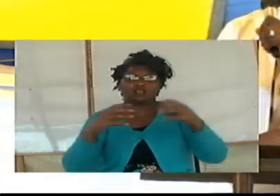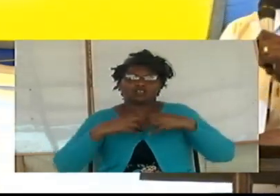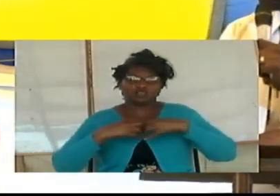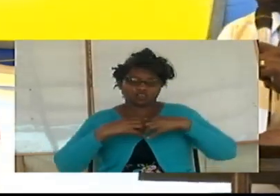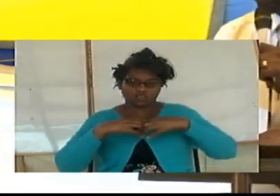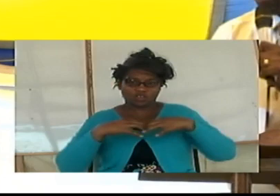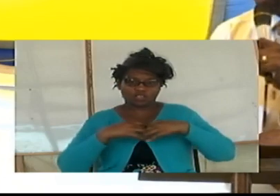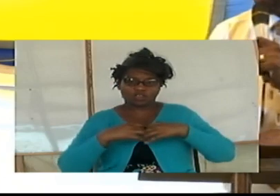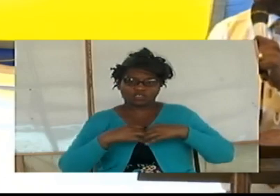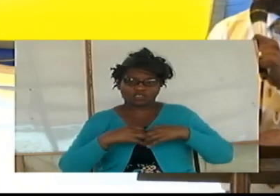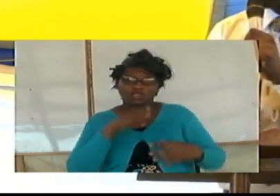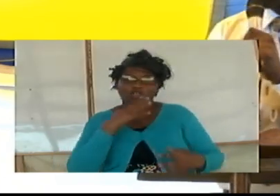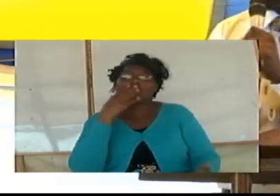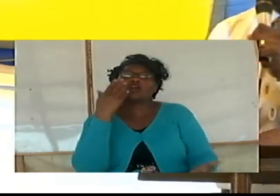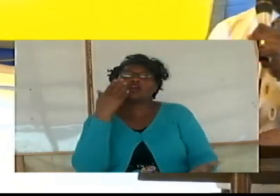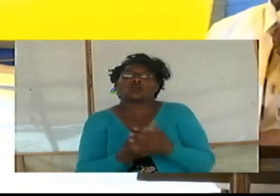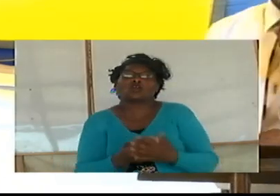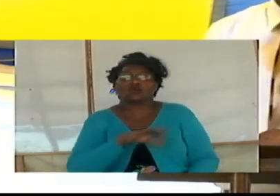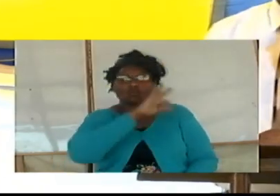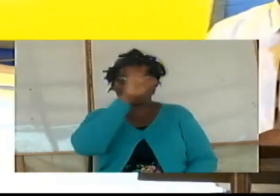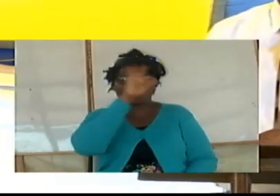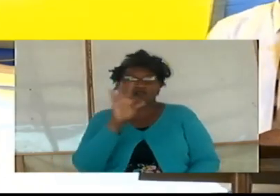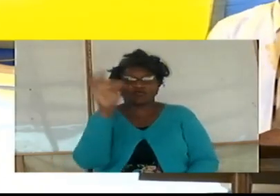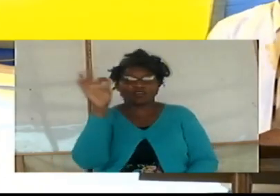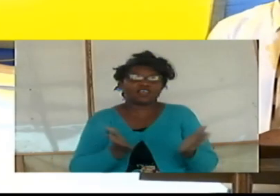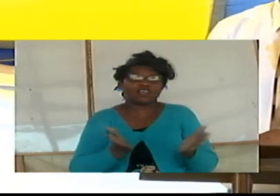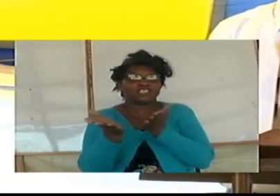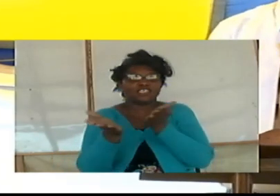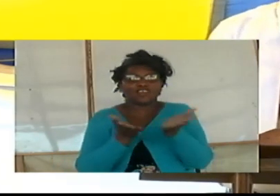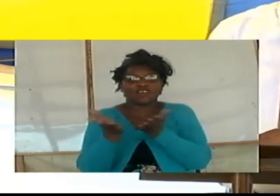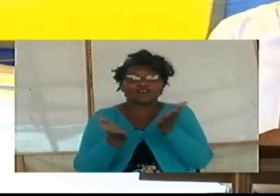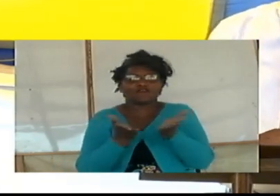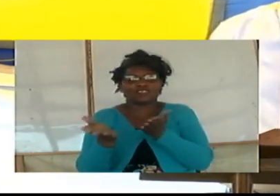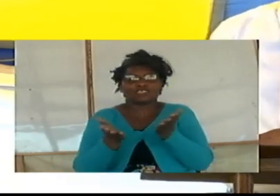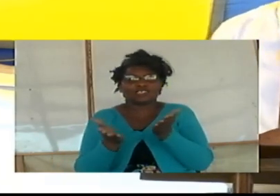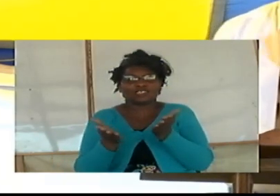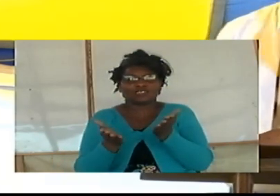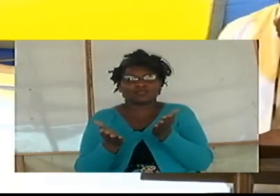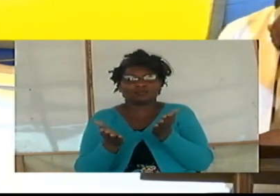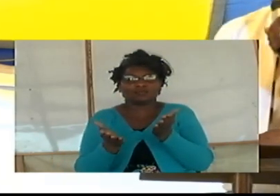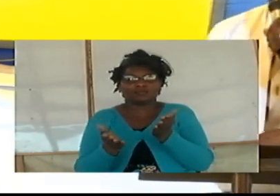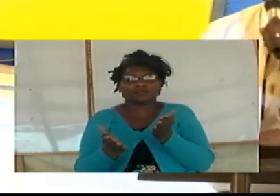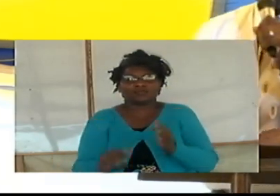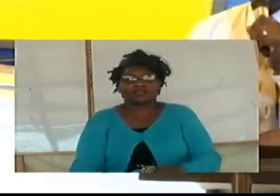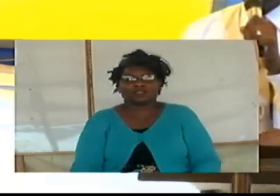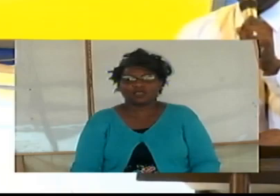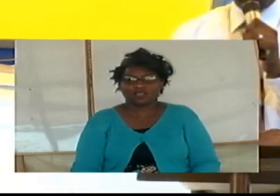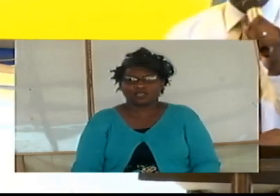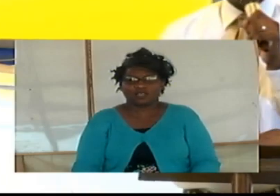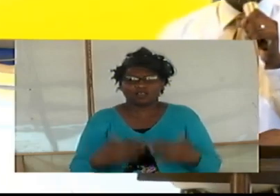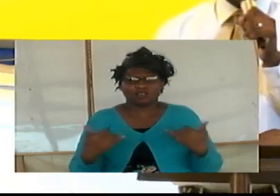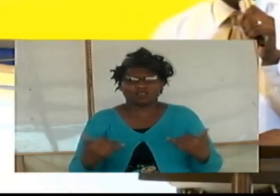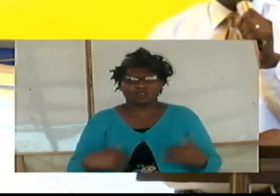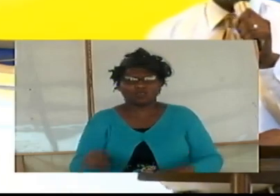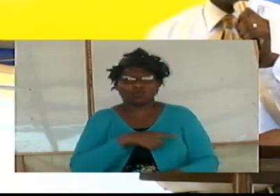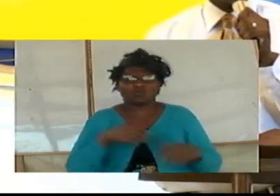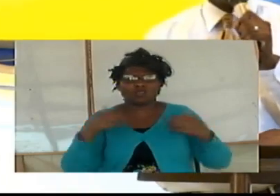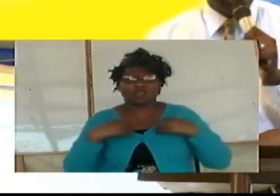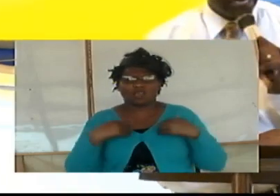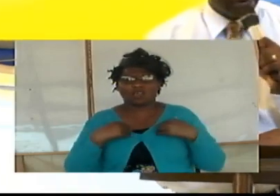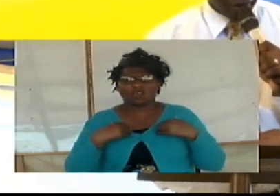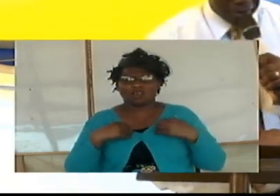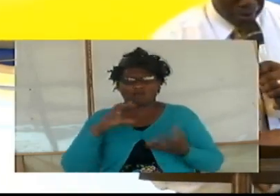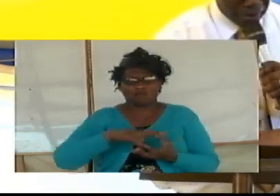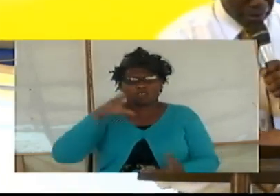Amen. Praise God. Hallelujah. Normally we'd have a packed house. But thanks be to God, we are